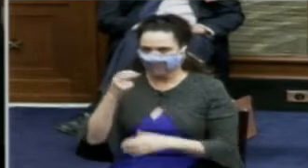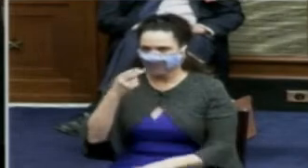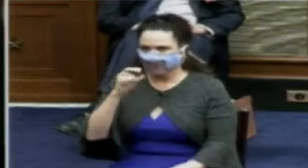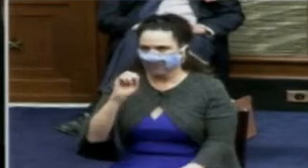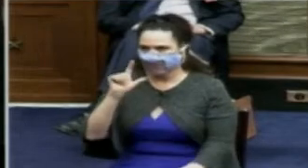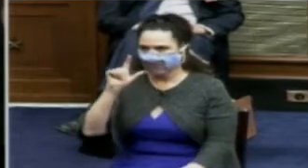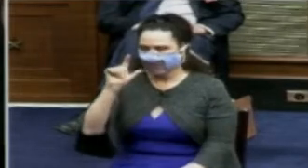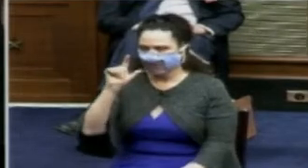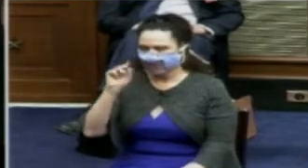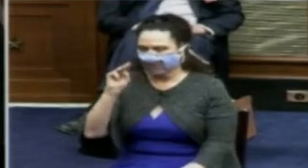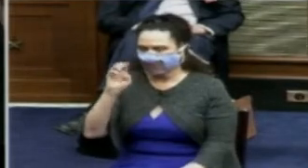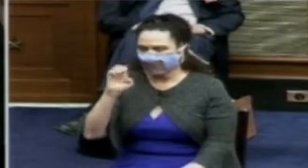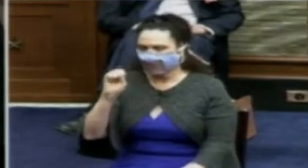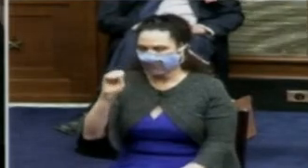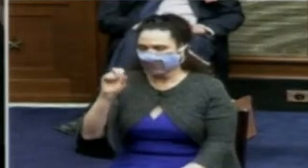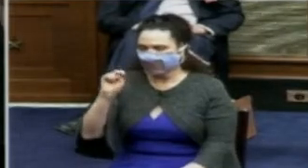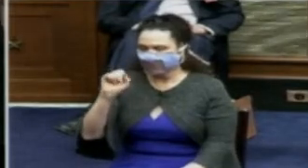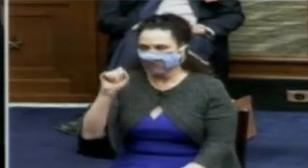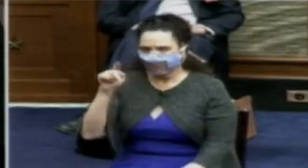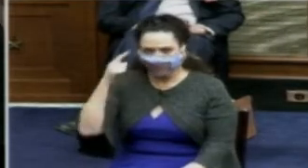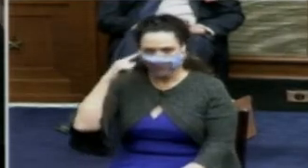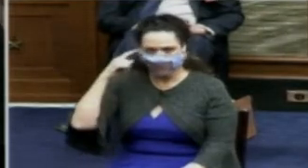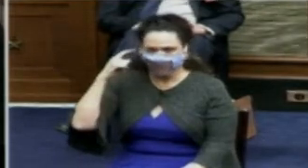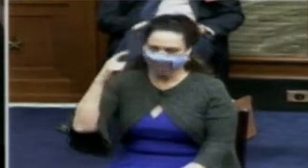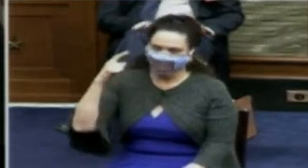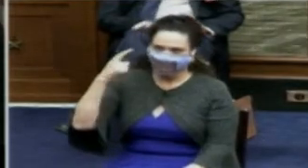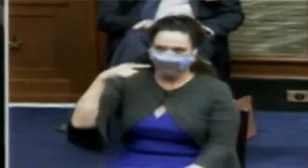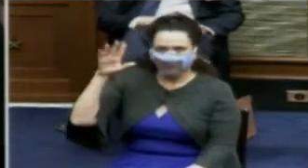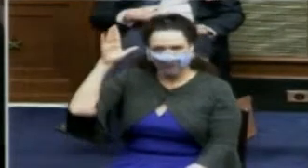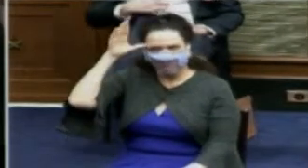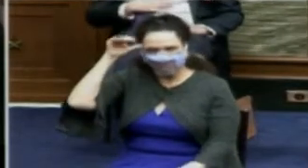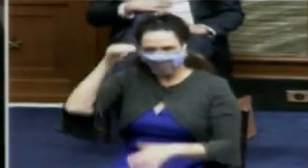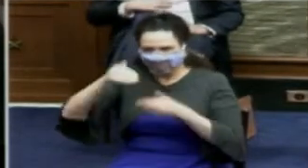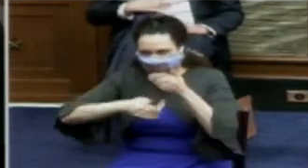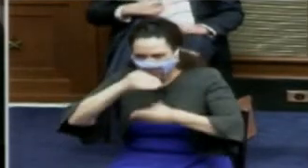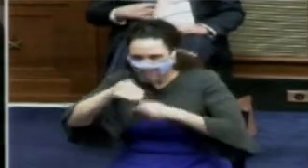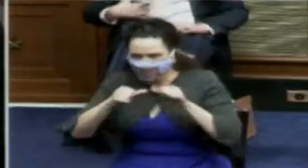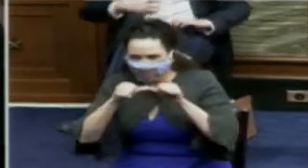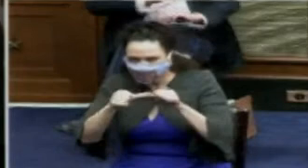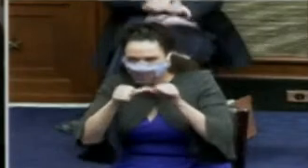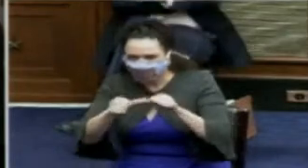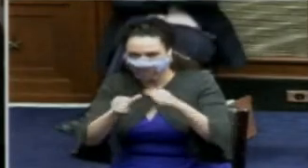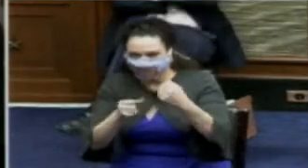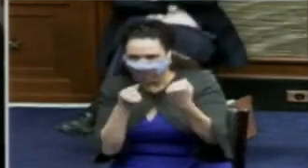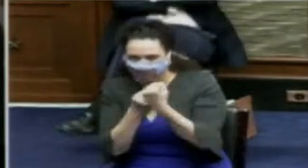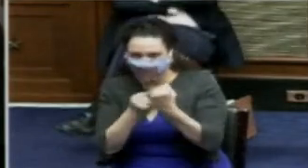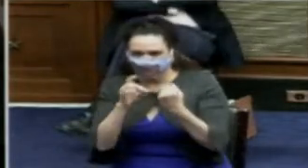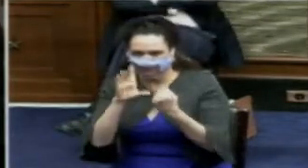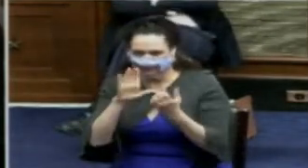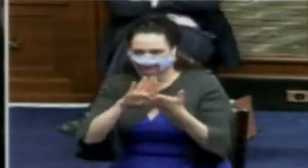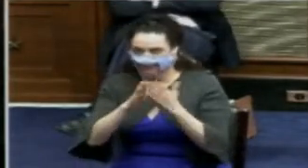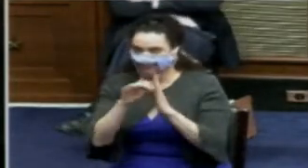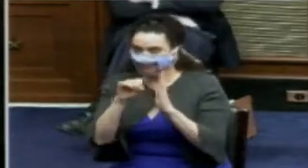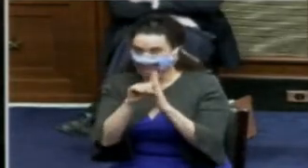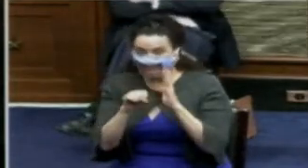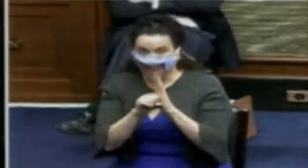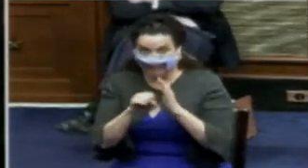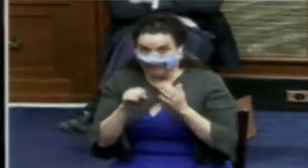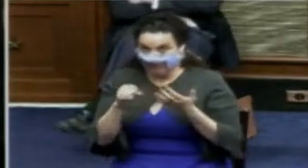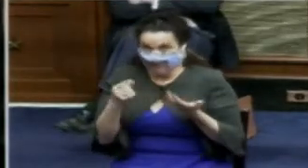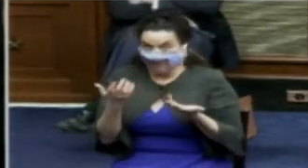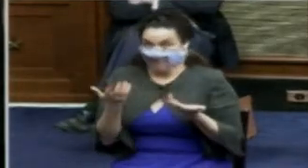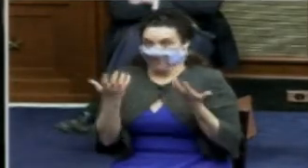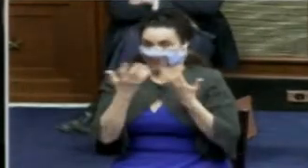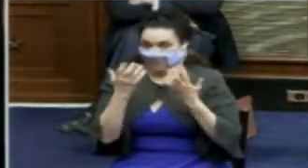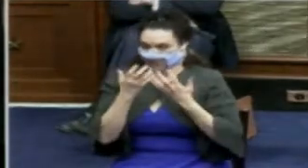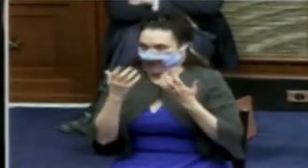her persistence and her resilience, and the fact that this bill has gotten this far and got